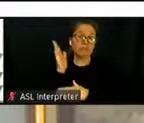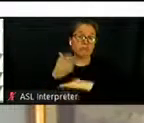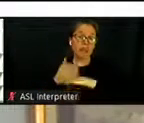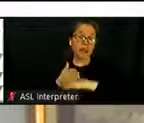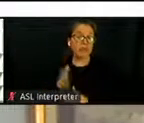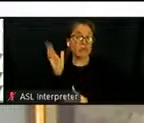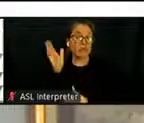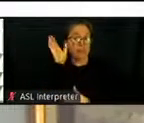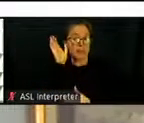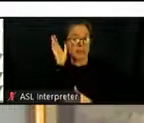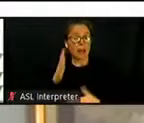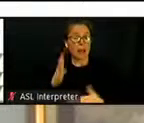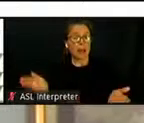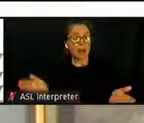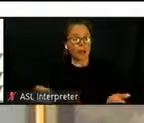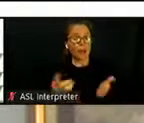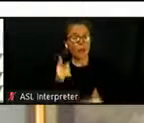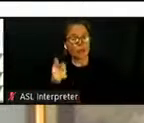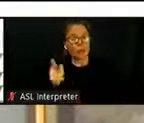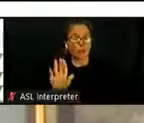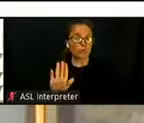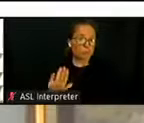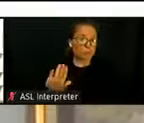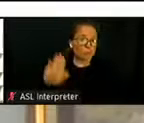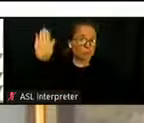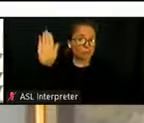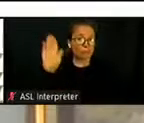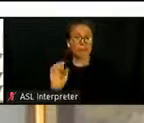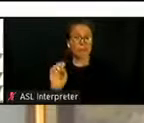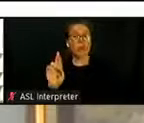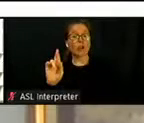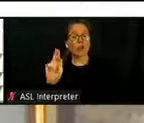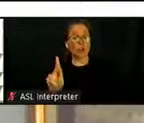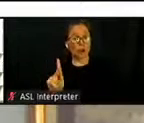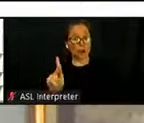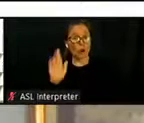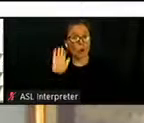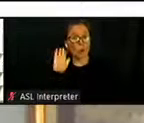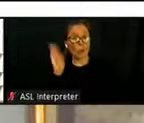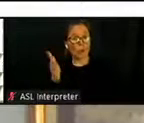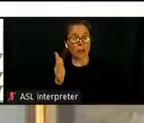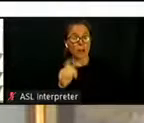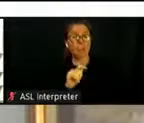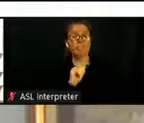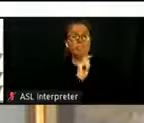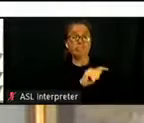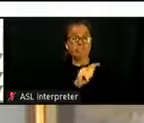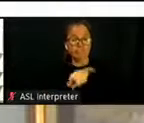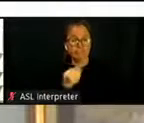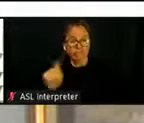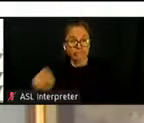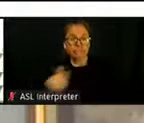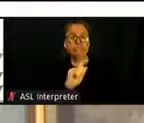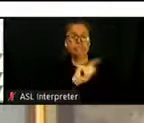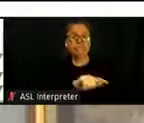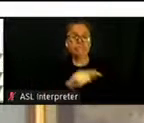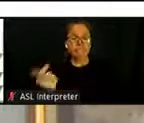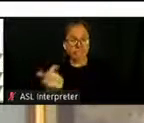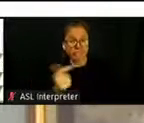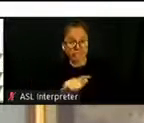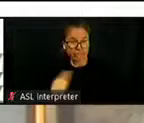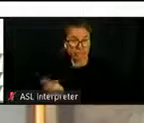you to raise your hand and the county clerk will be taking in order the number of people who wish to speak. We are going to try to get